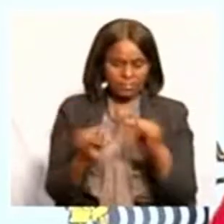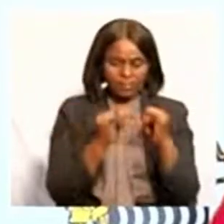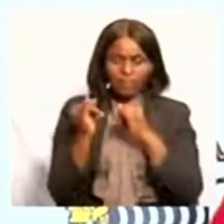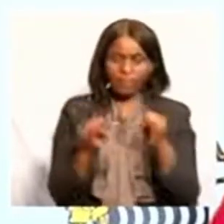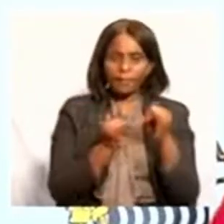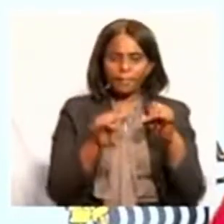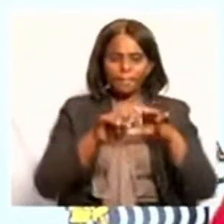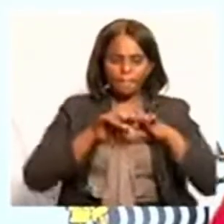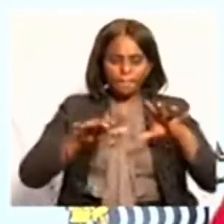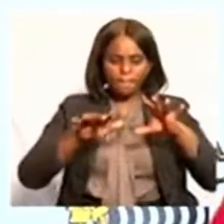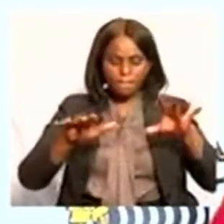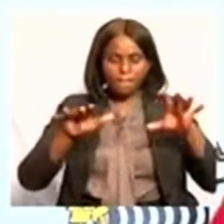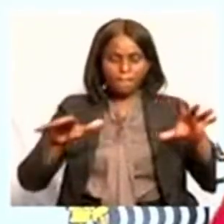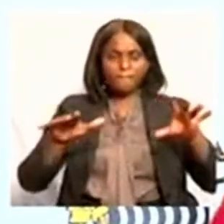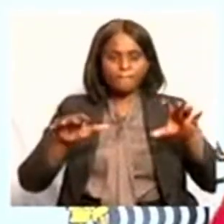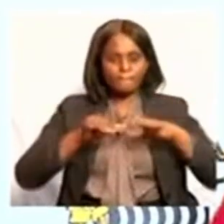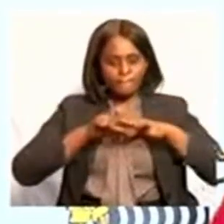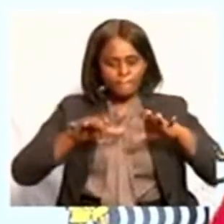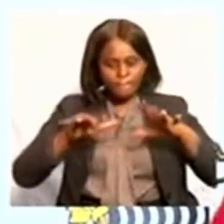rolling out